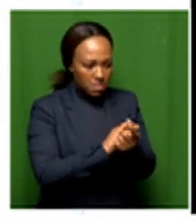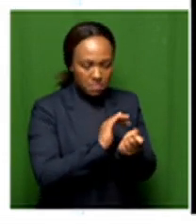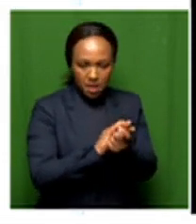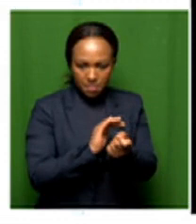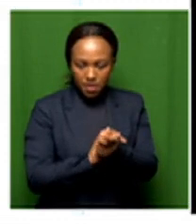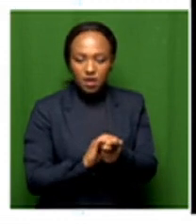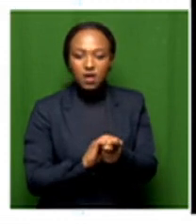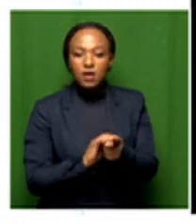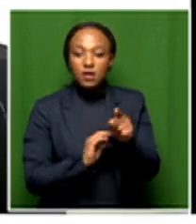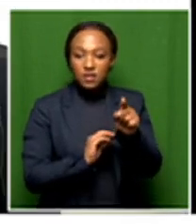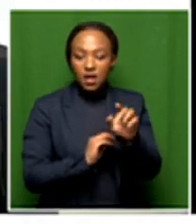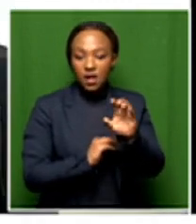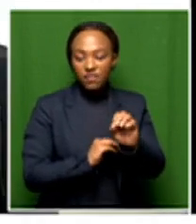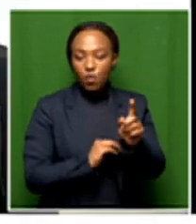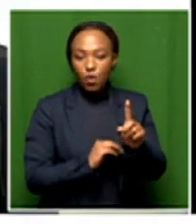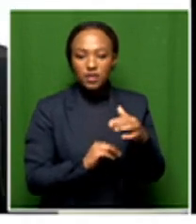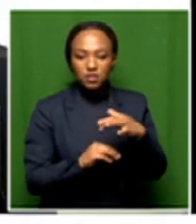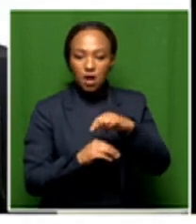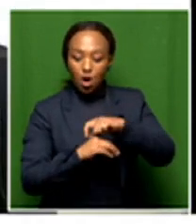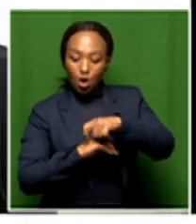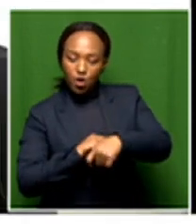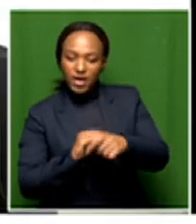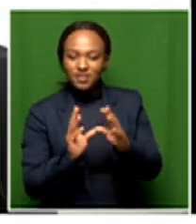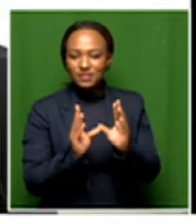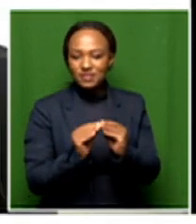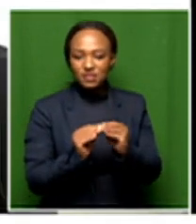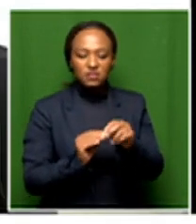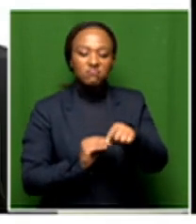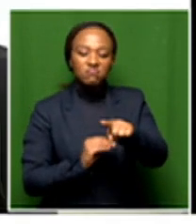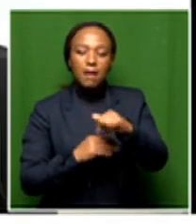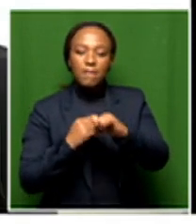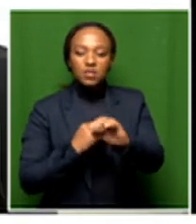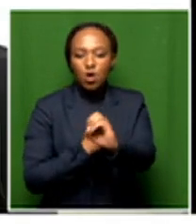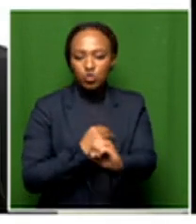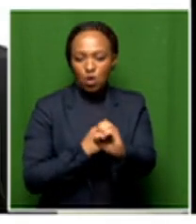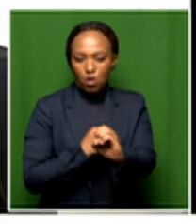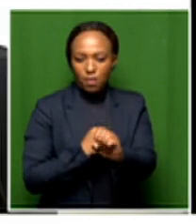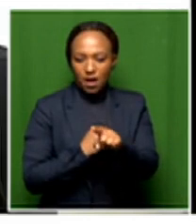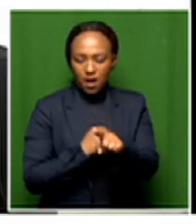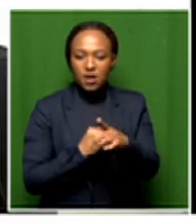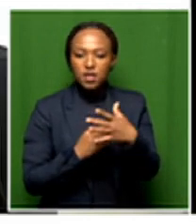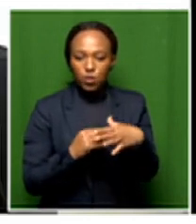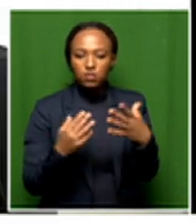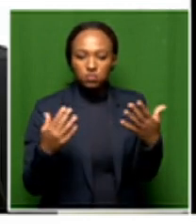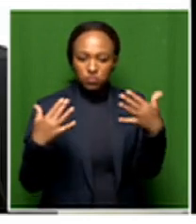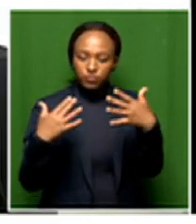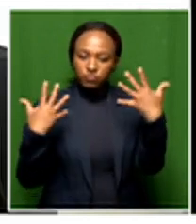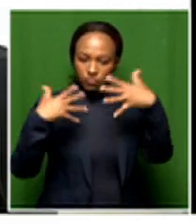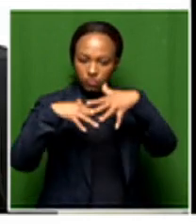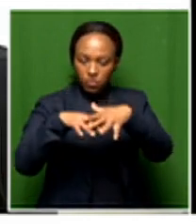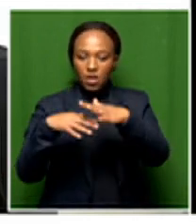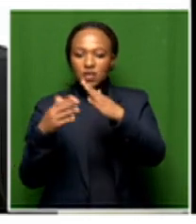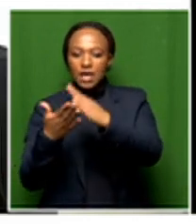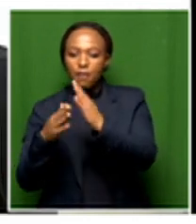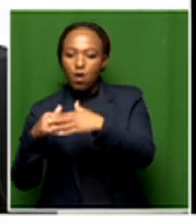they have, of course, a Congress coming up in October that we are told will be hybrid by Mike